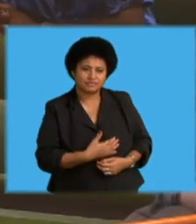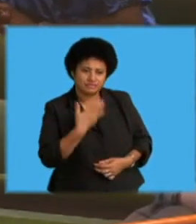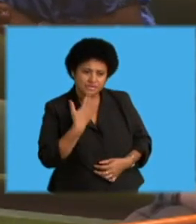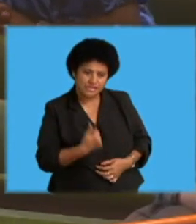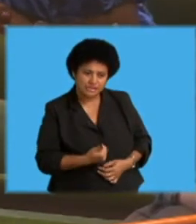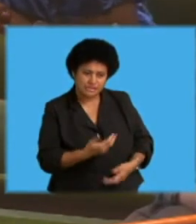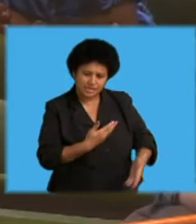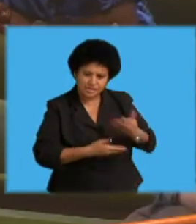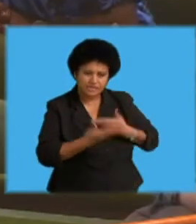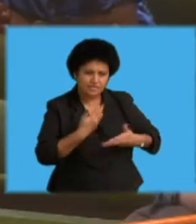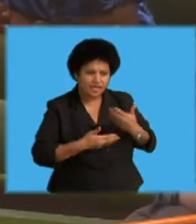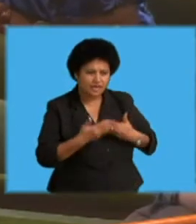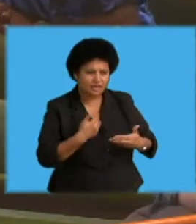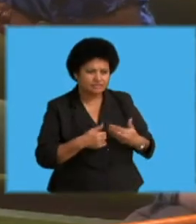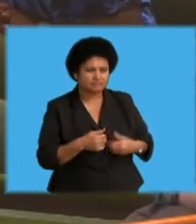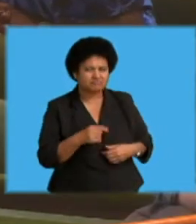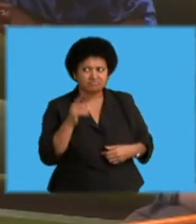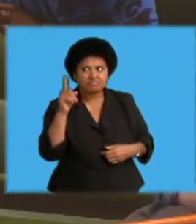Thank you.